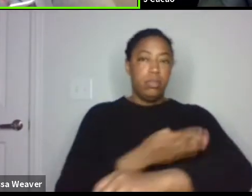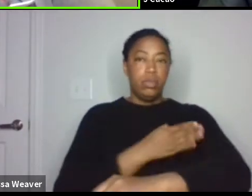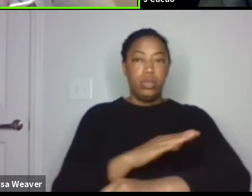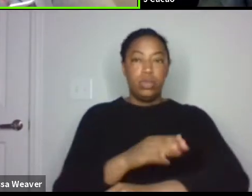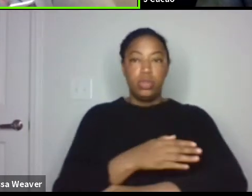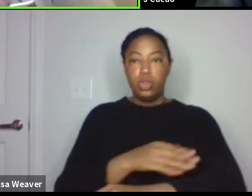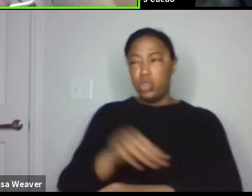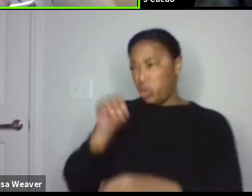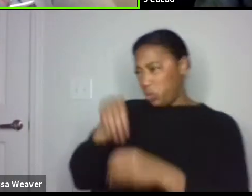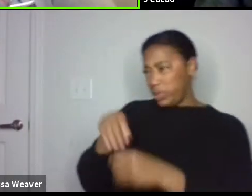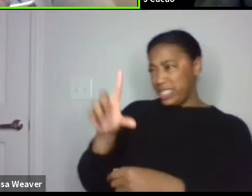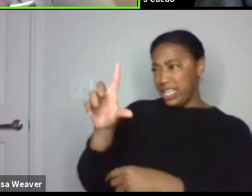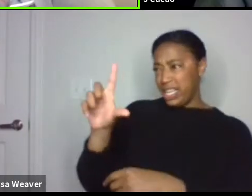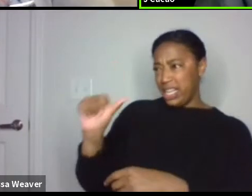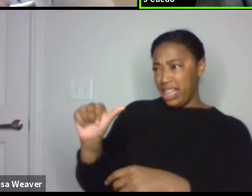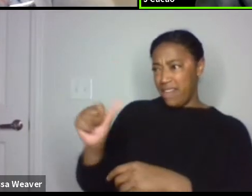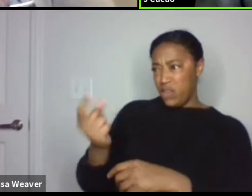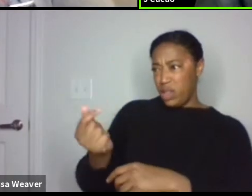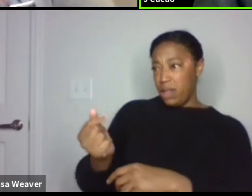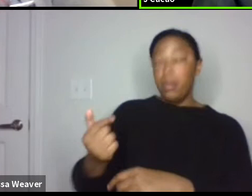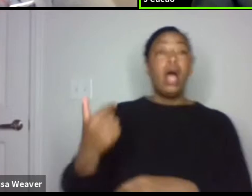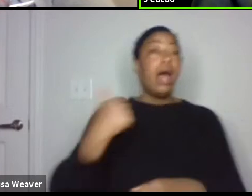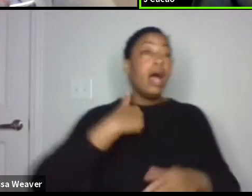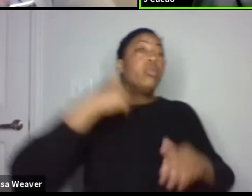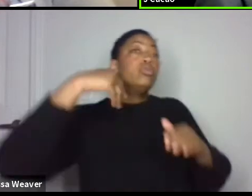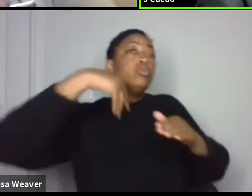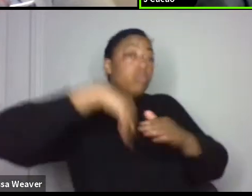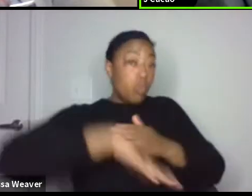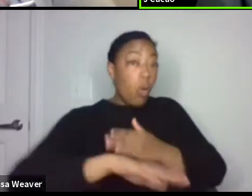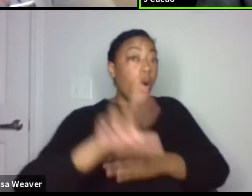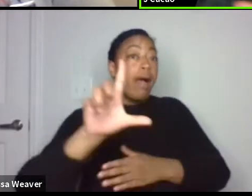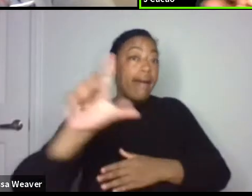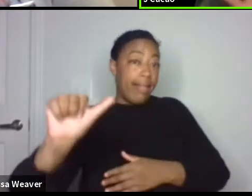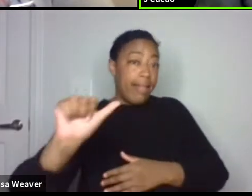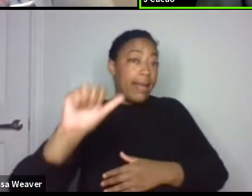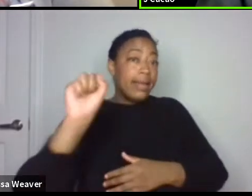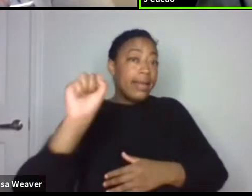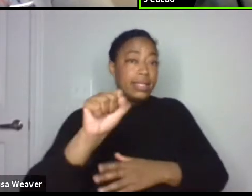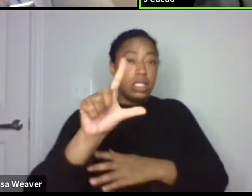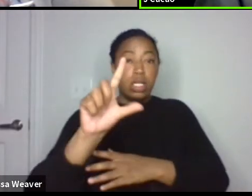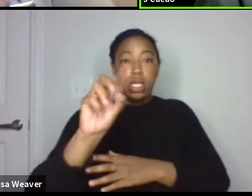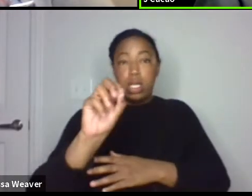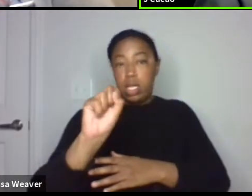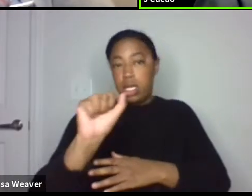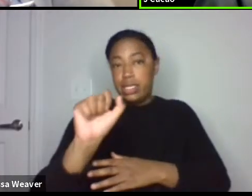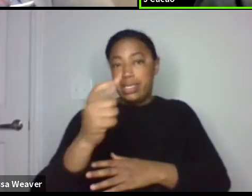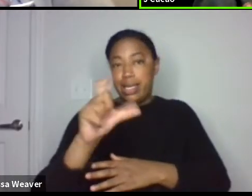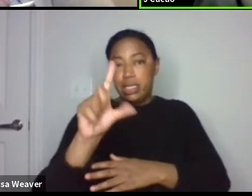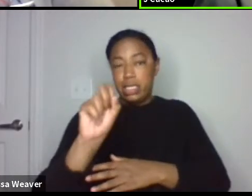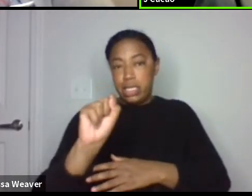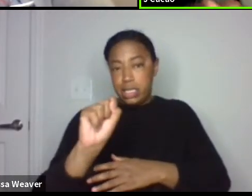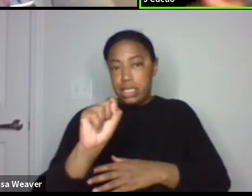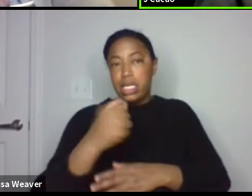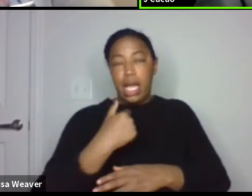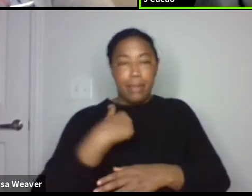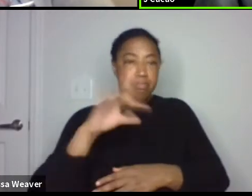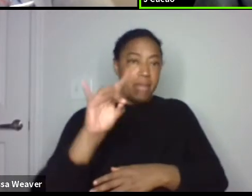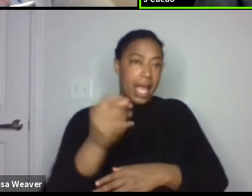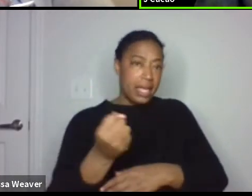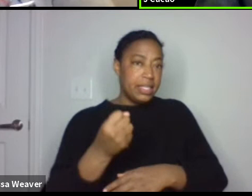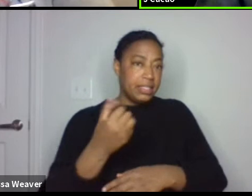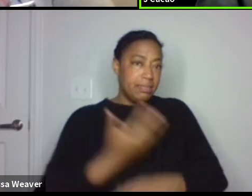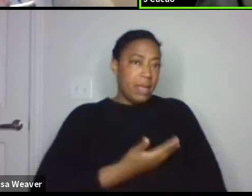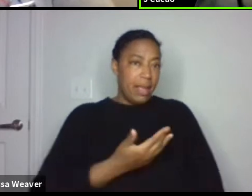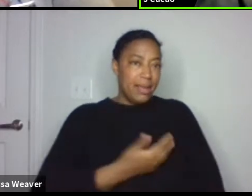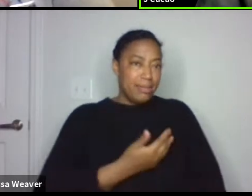was in LA for a little bit? I was born in LA. Yeah. I was born out there. 80s baby. You know what I'm saying? So I was born out there during the